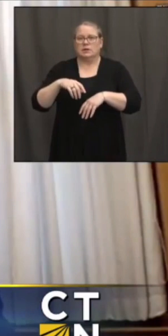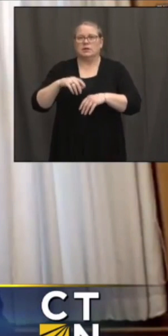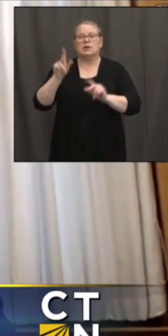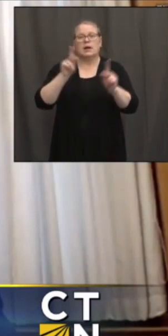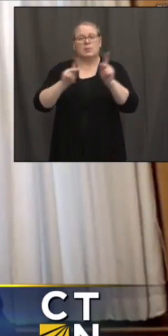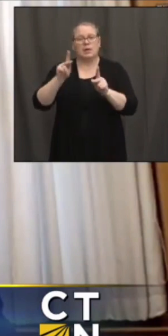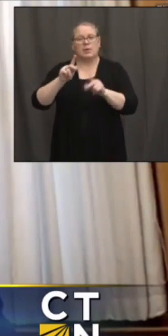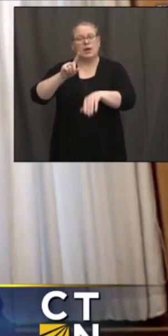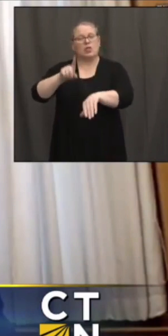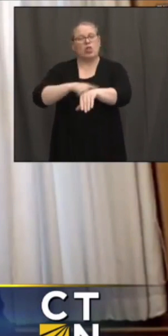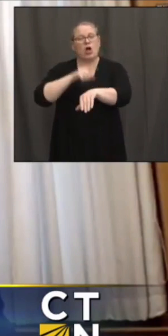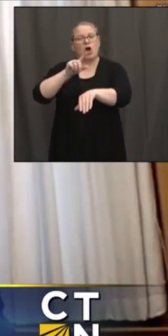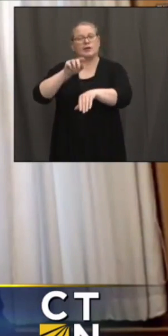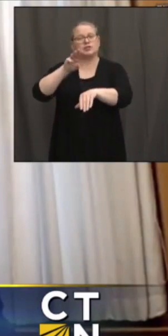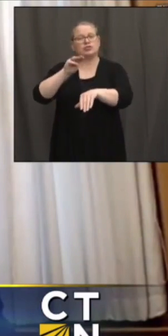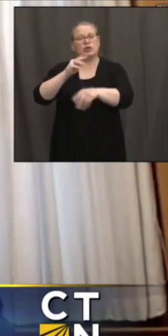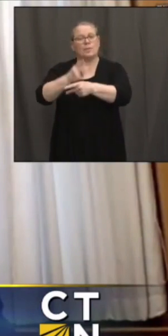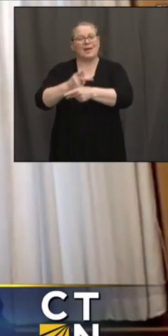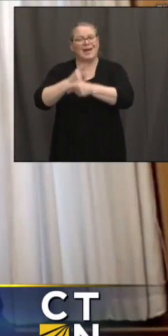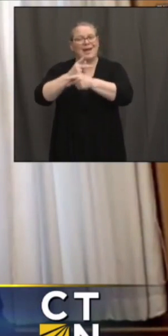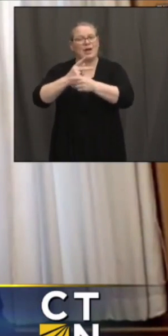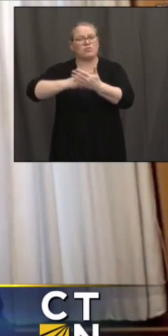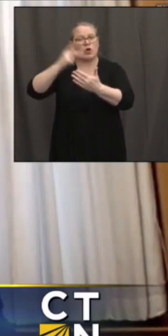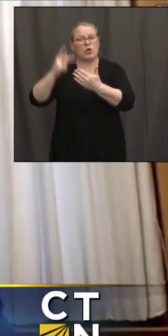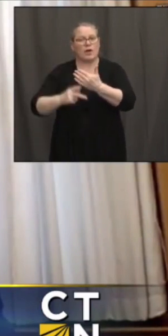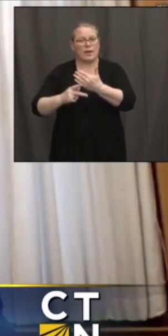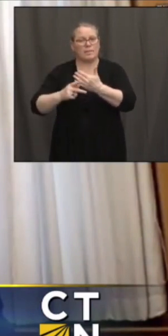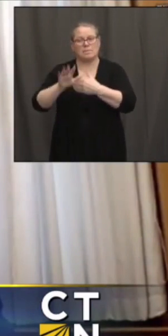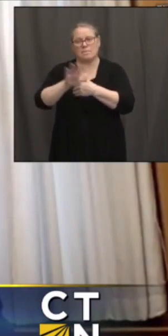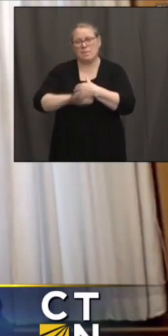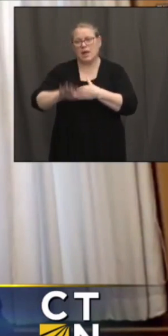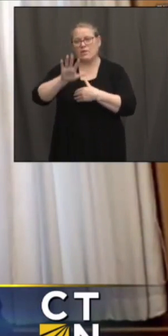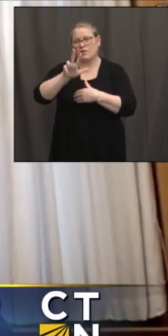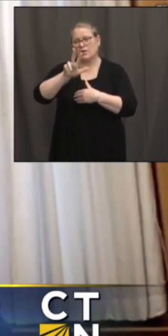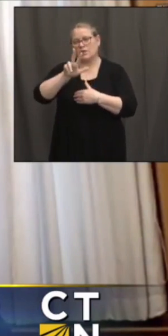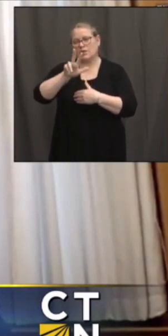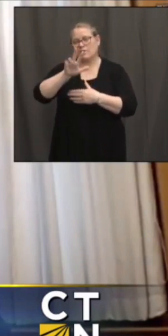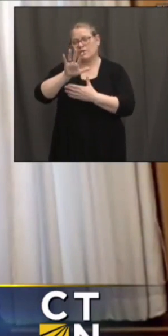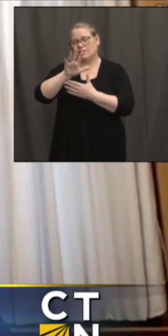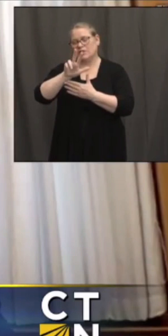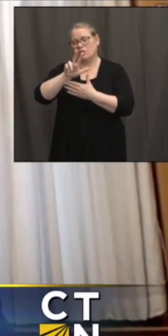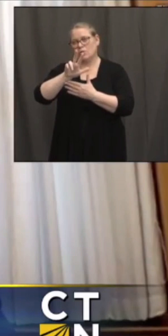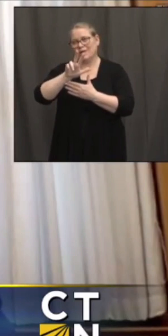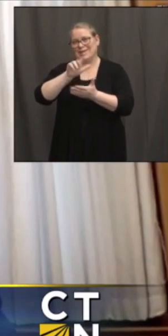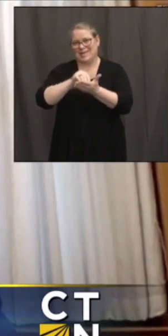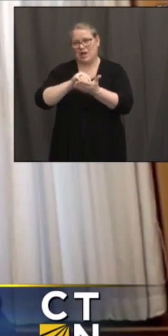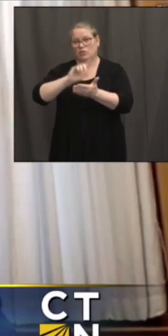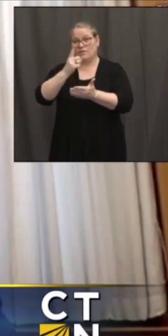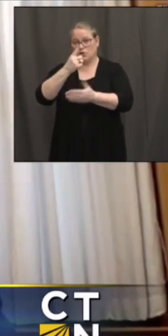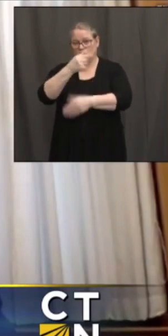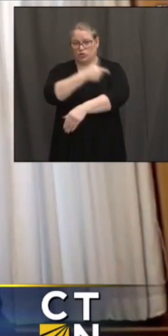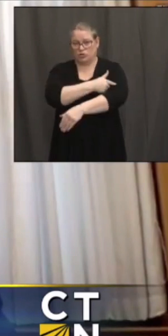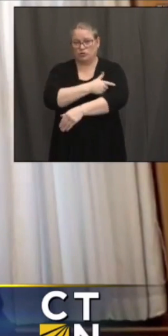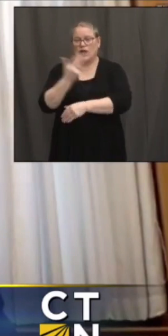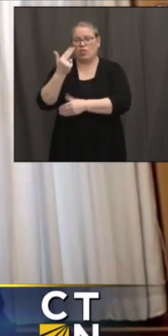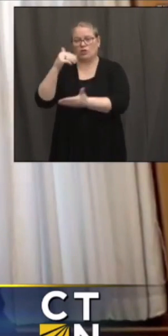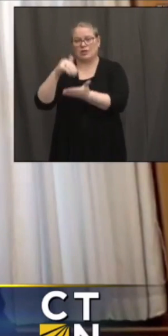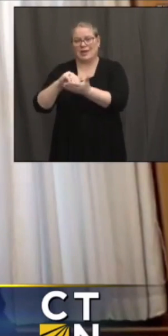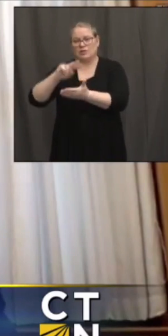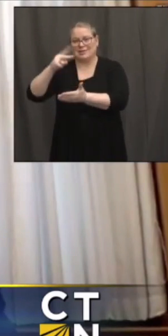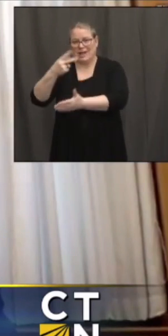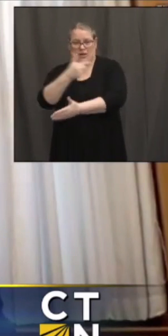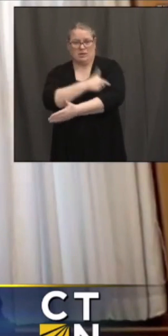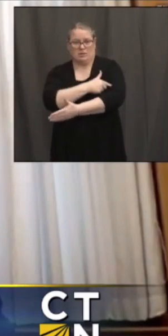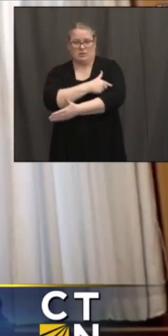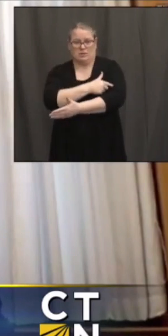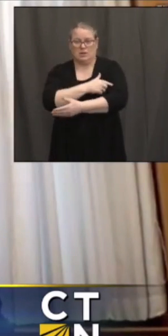in the long-term care program. That's 53,000 first doses and another 13,000 second doses. I can get